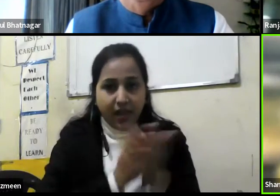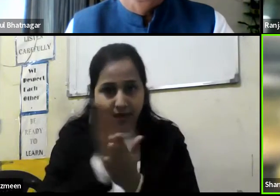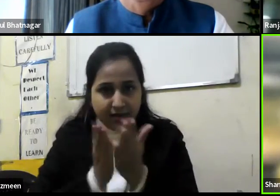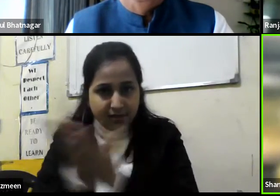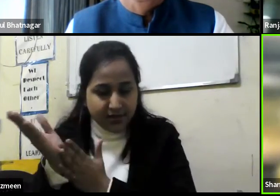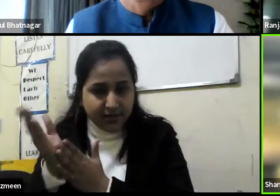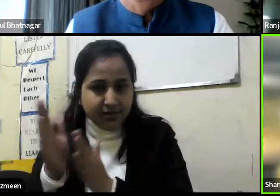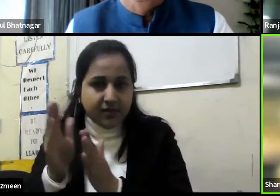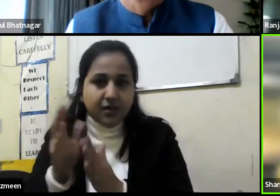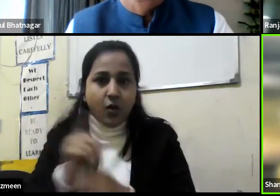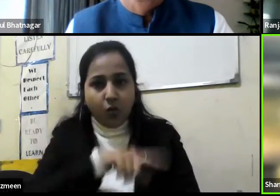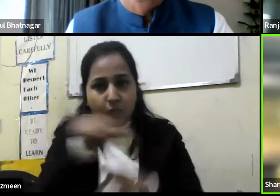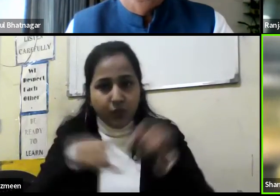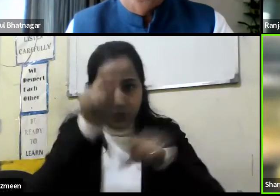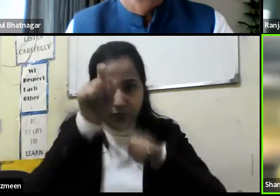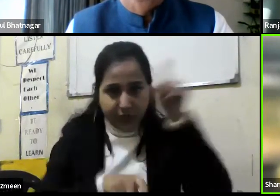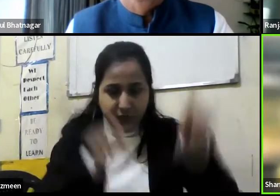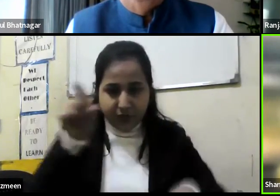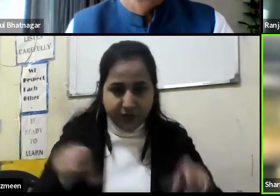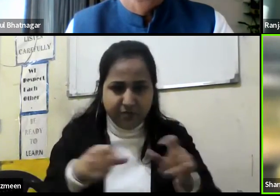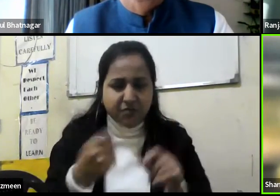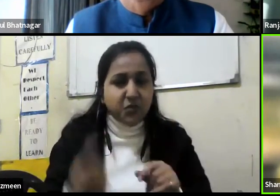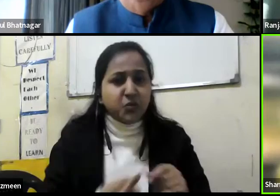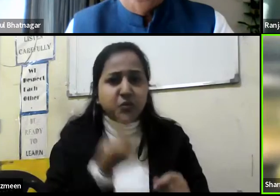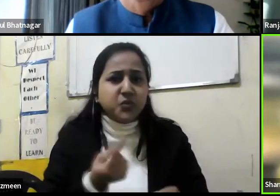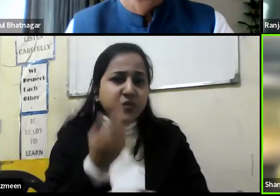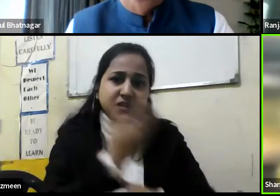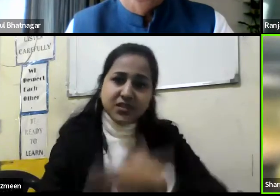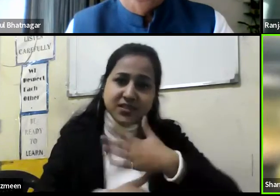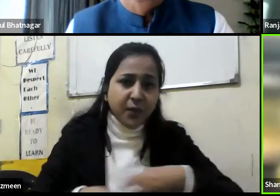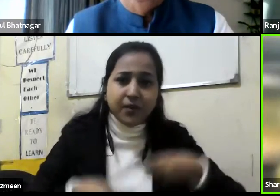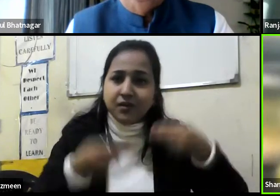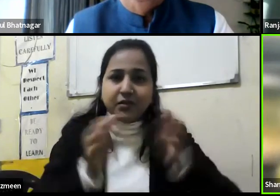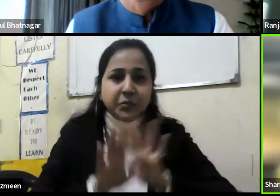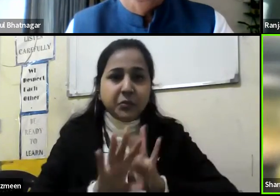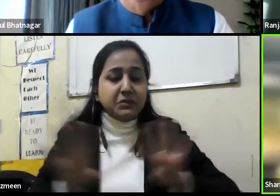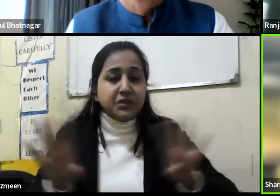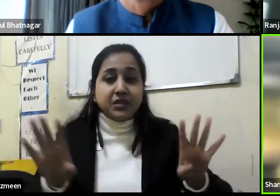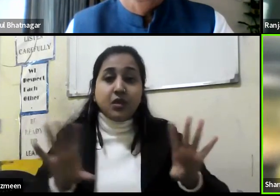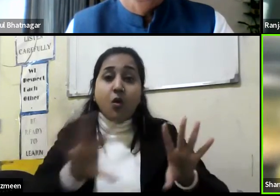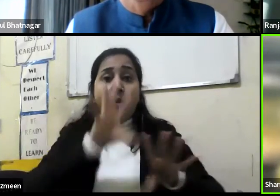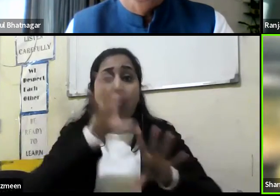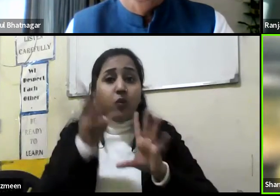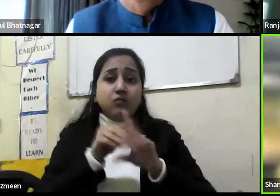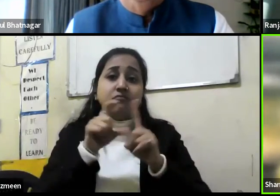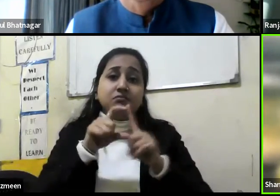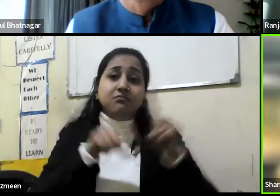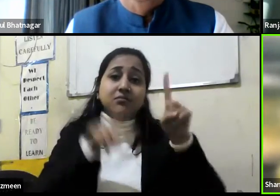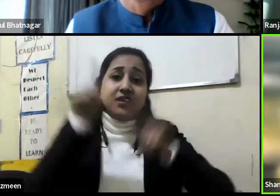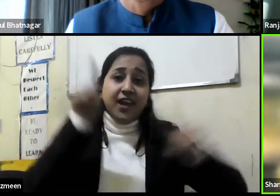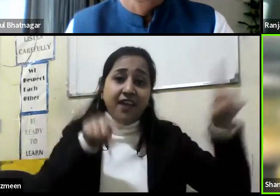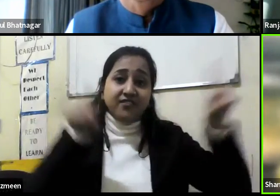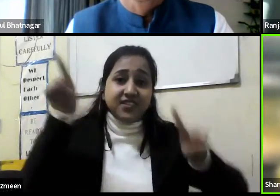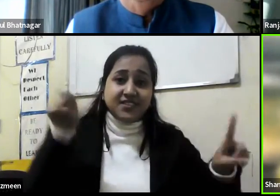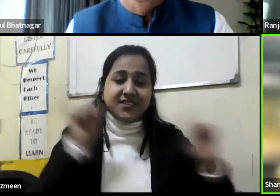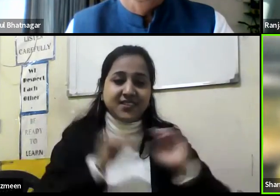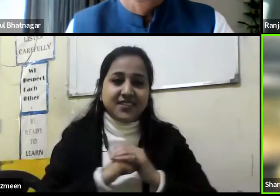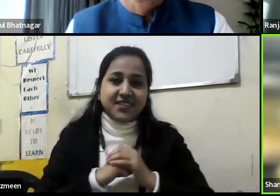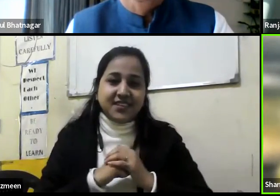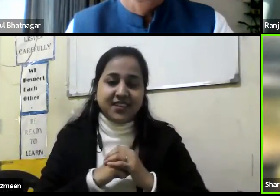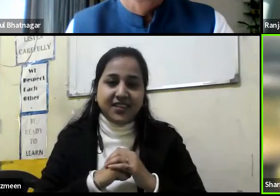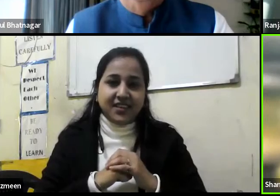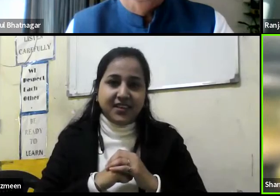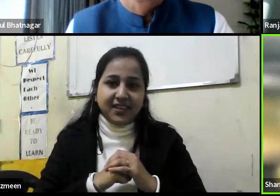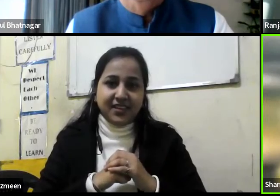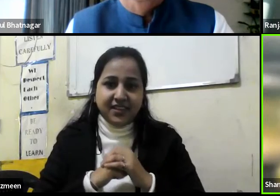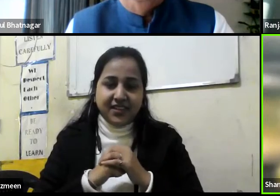to all individuals. And this is not just people with disabilities. The whole diversity agenda for the bank is